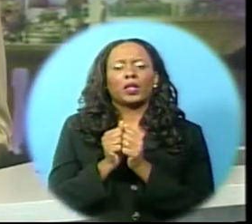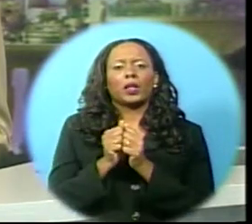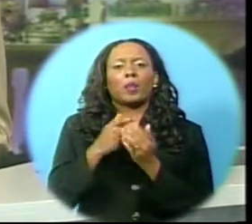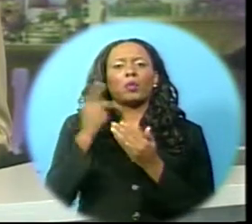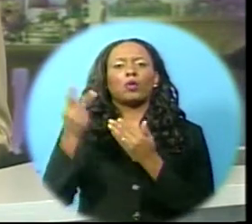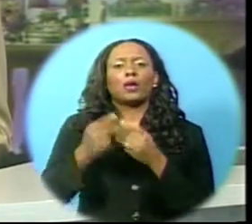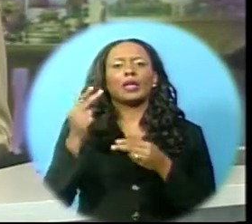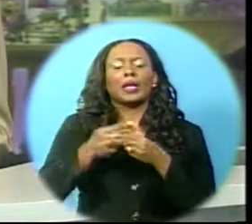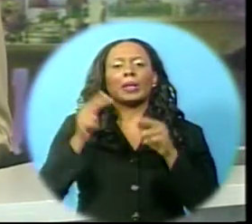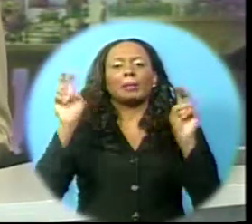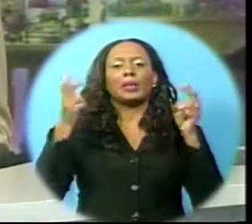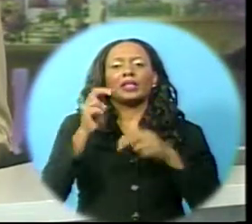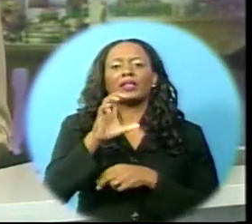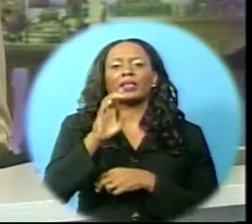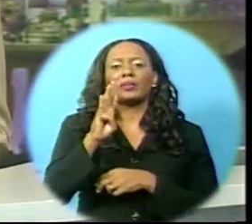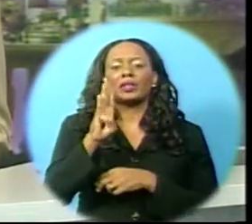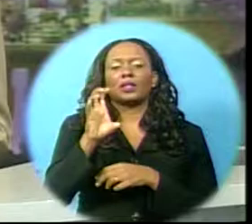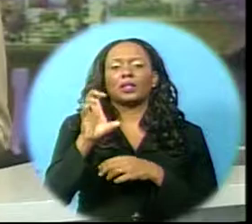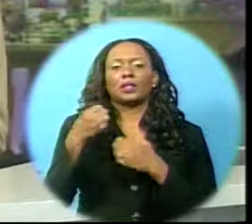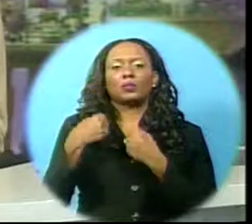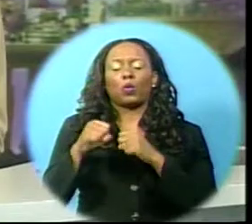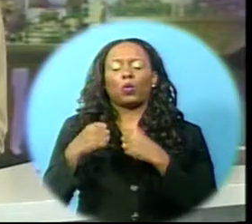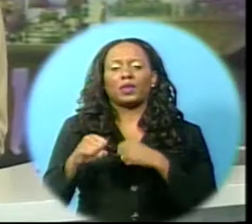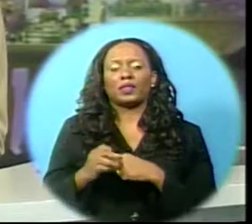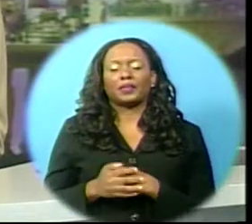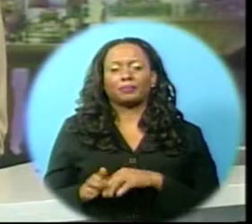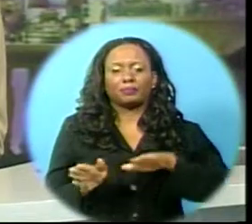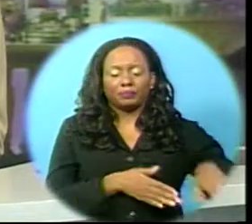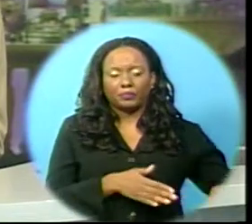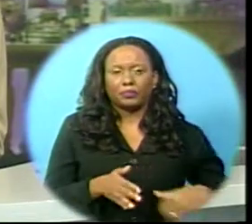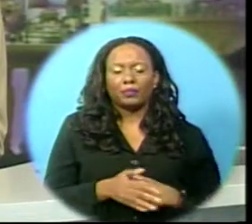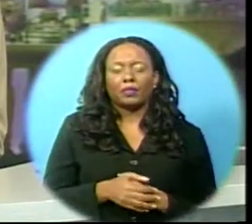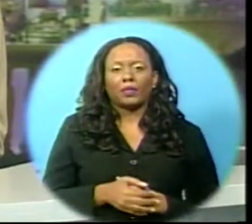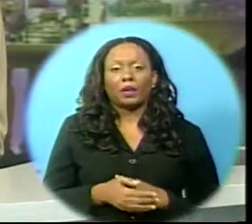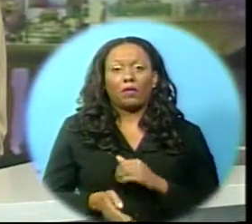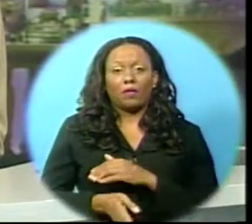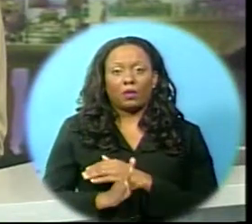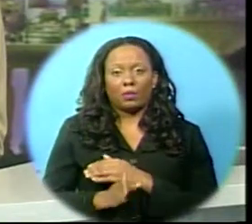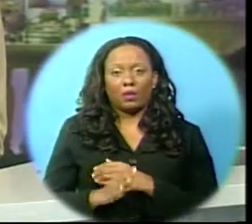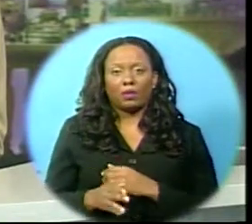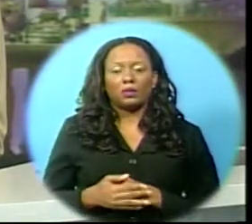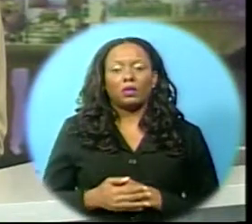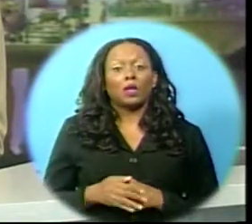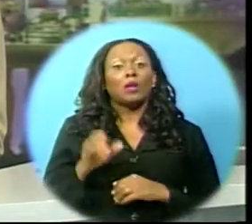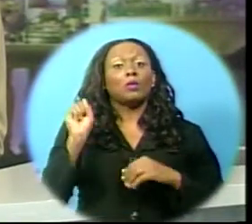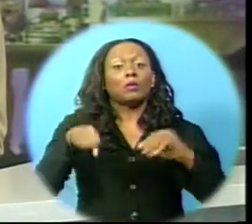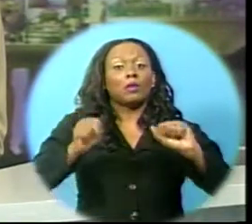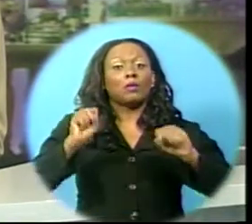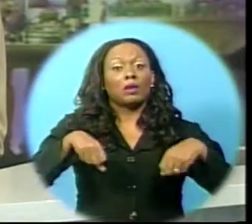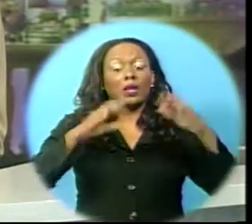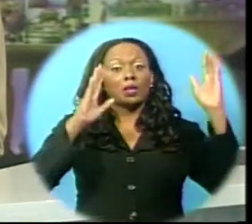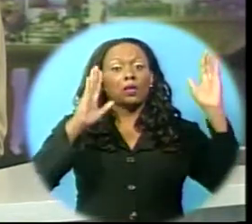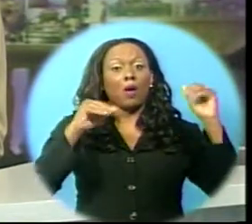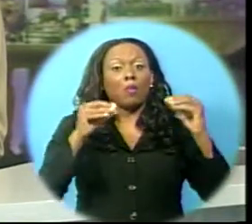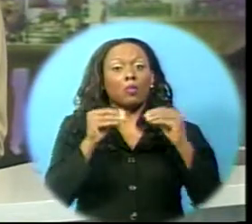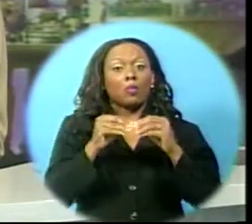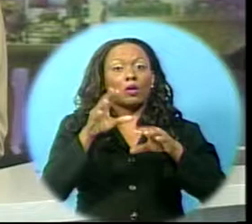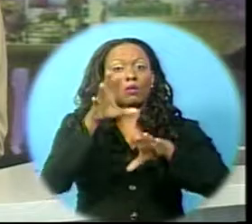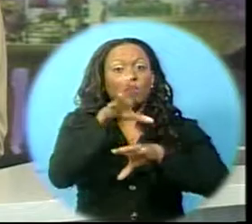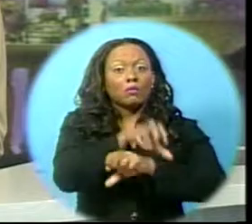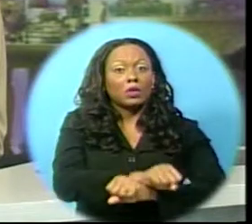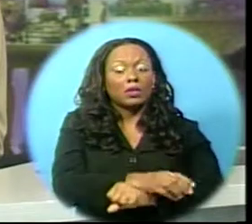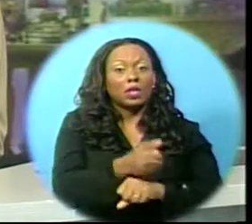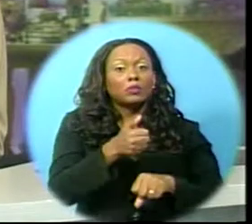8:30 p.m. On to football, expect more arrests and charges in the ongoing FIFA corruption